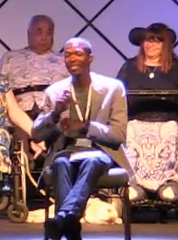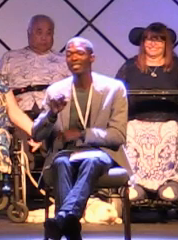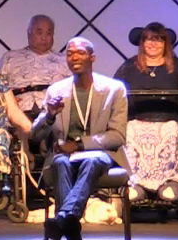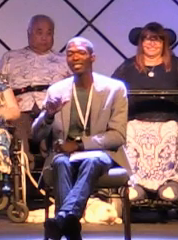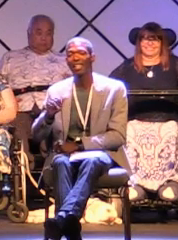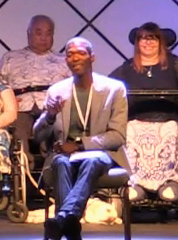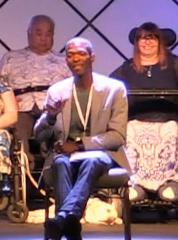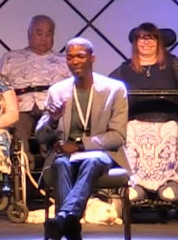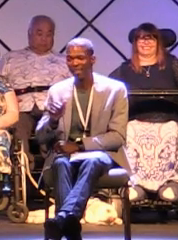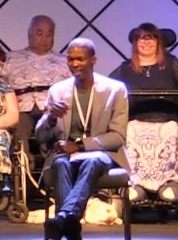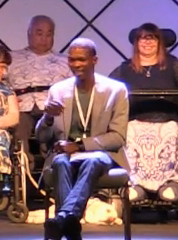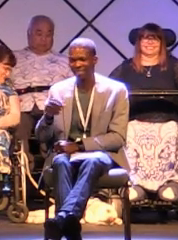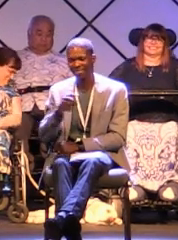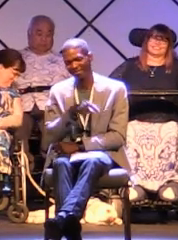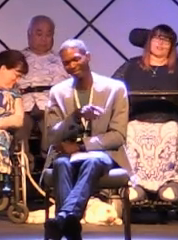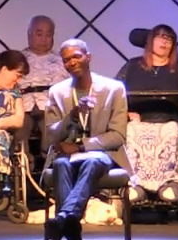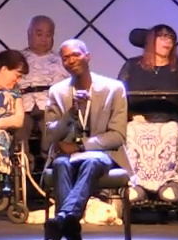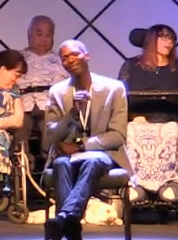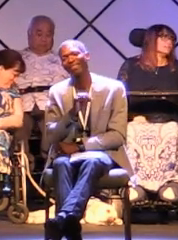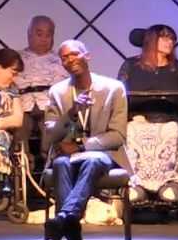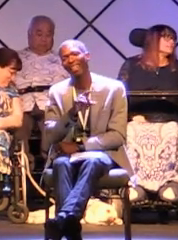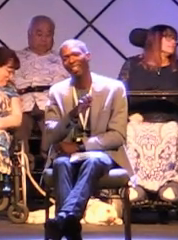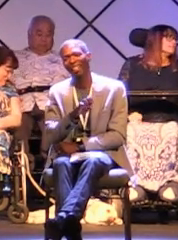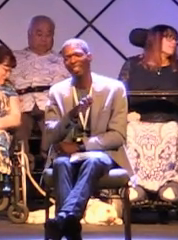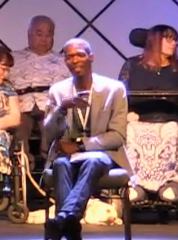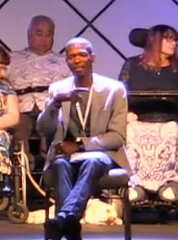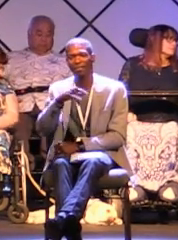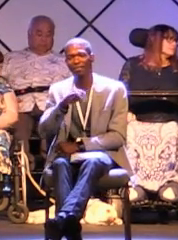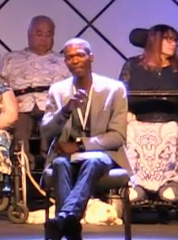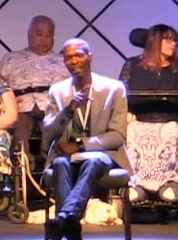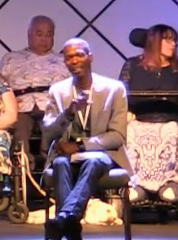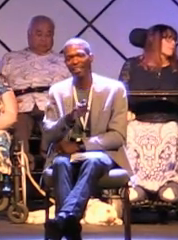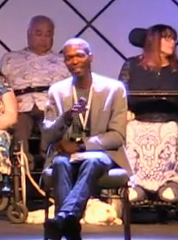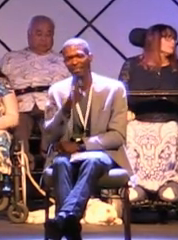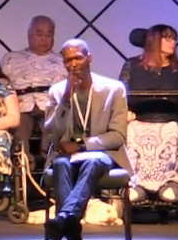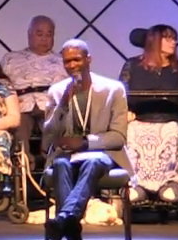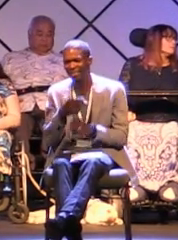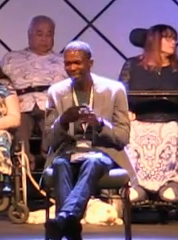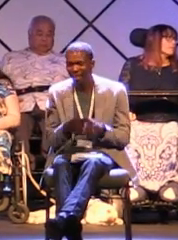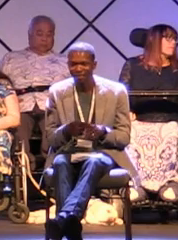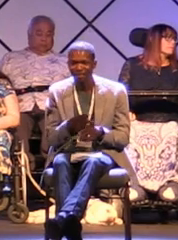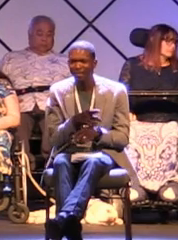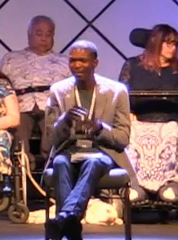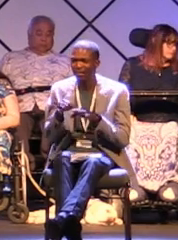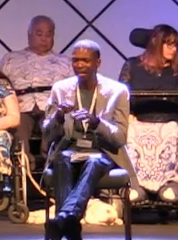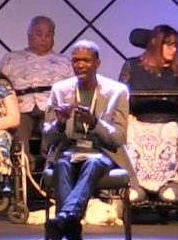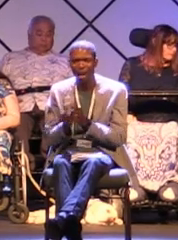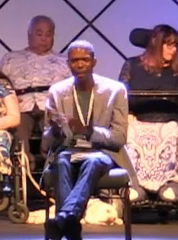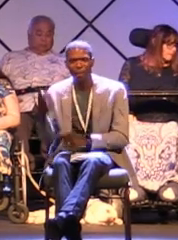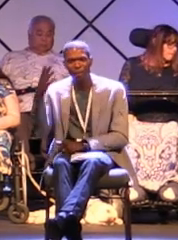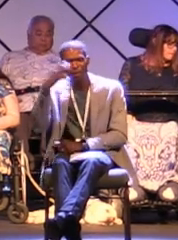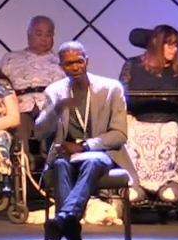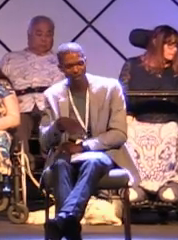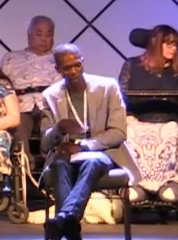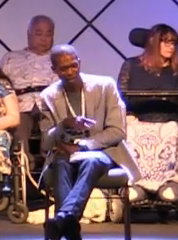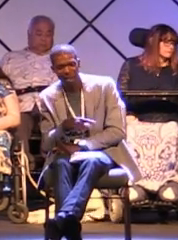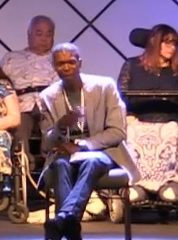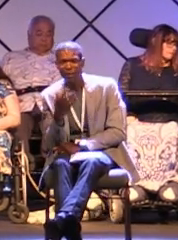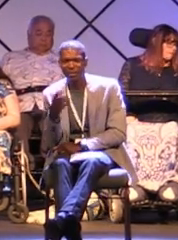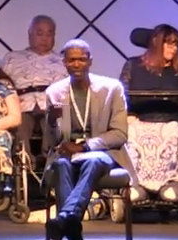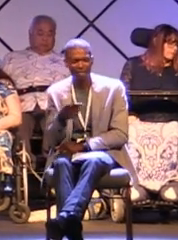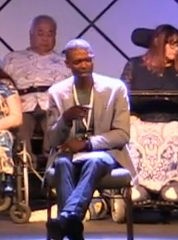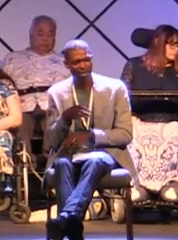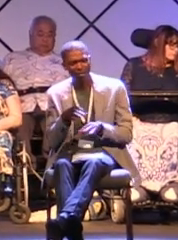and little Nickel Pickle were matched, we enjoyed hearing her exclaim about how beautiful and pretty she was, and